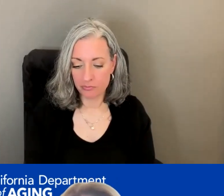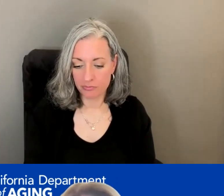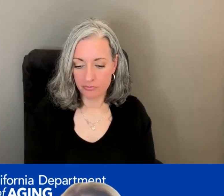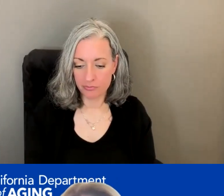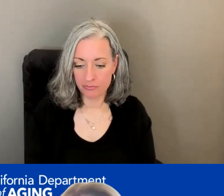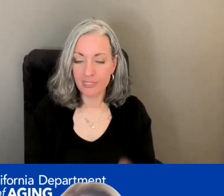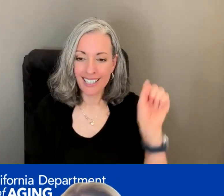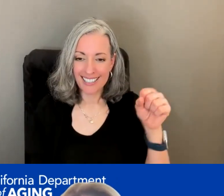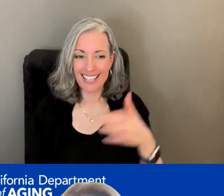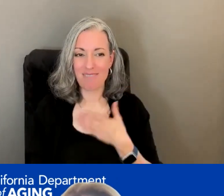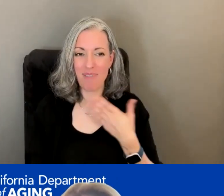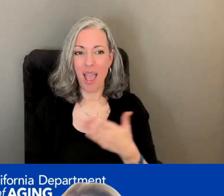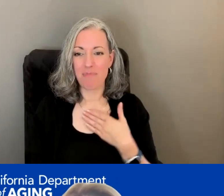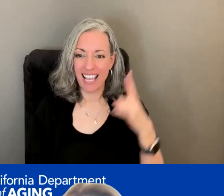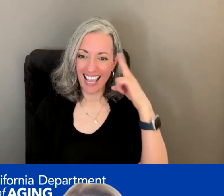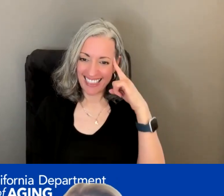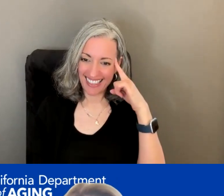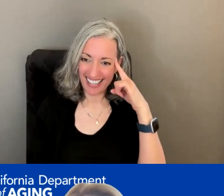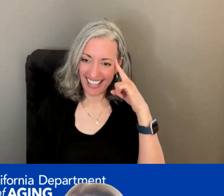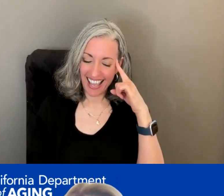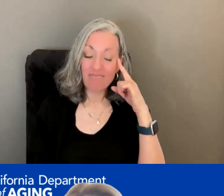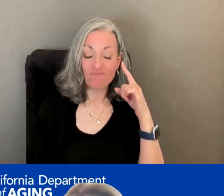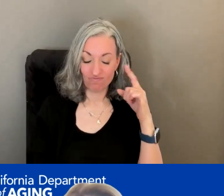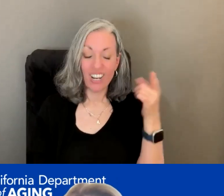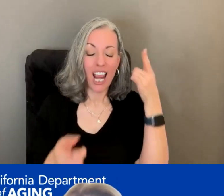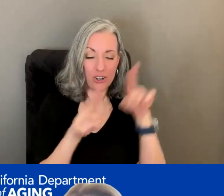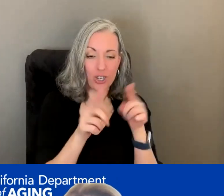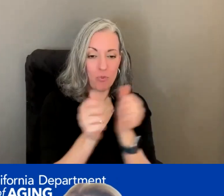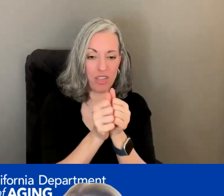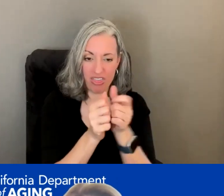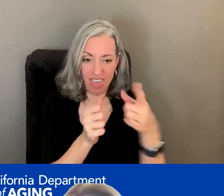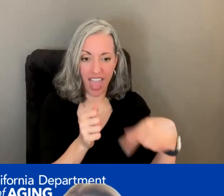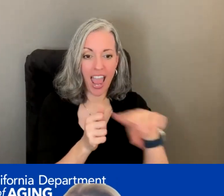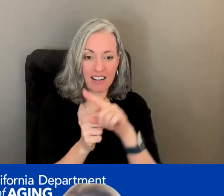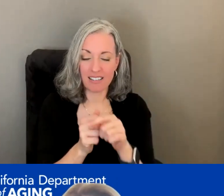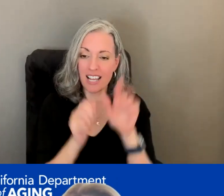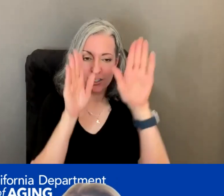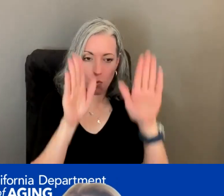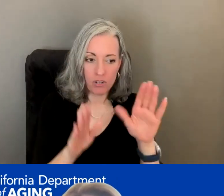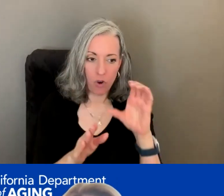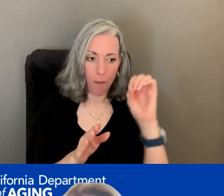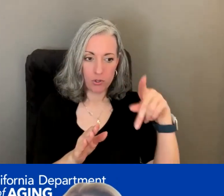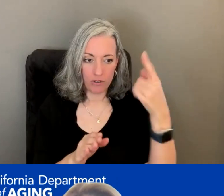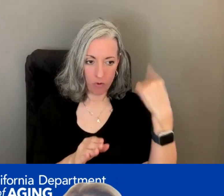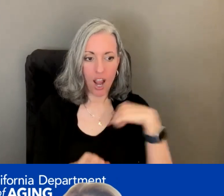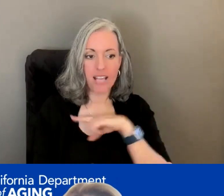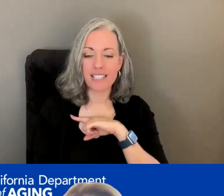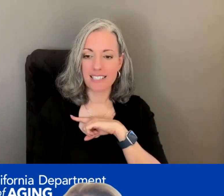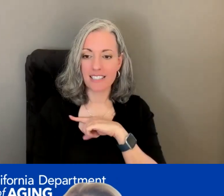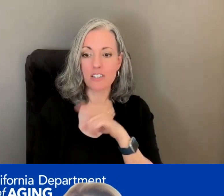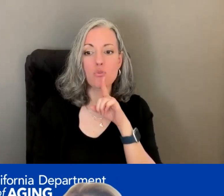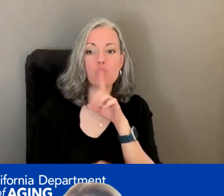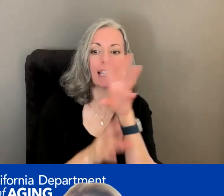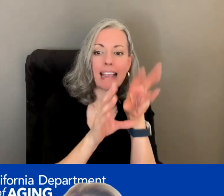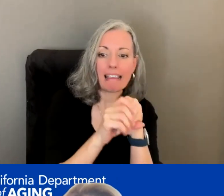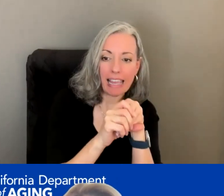Yeah, so happy. I think I am all in favor of this. I think it is. I think this is an incredible opportunity for us to really